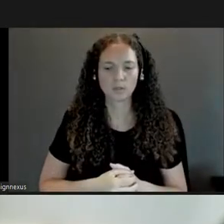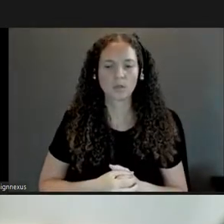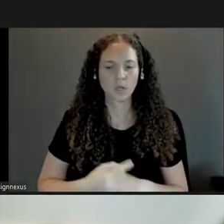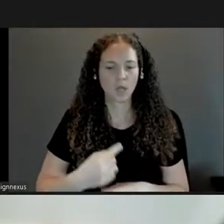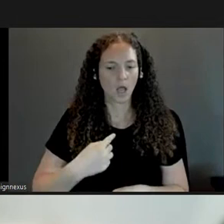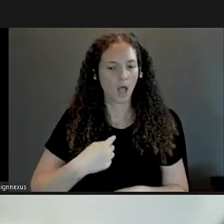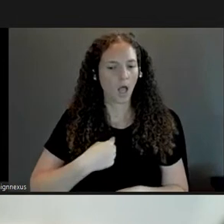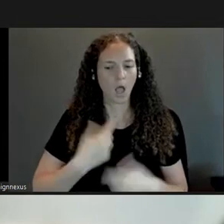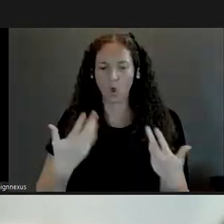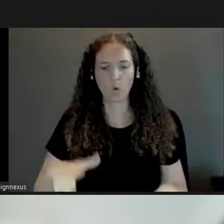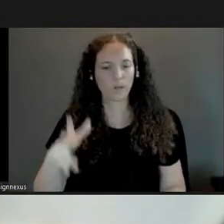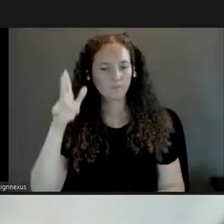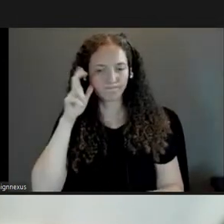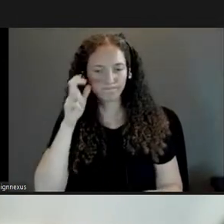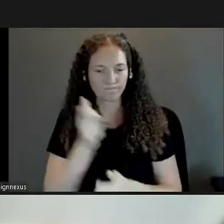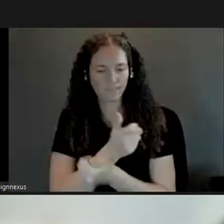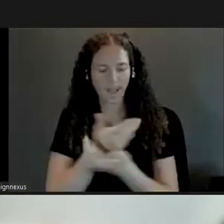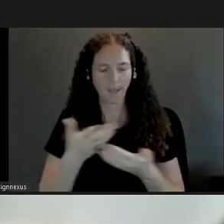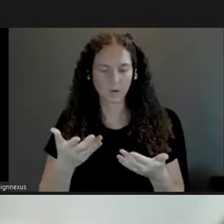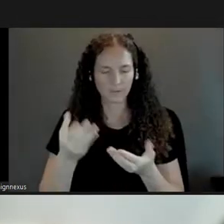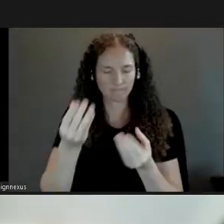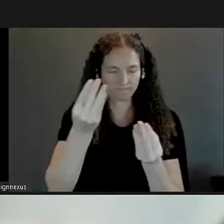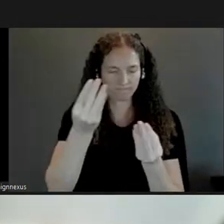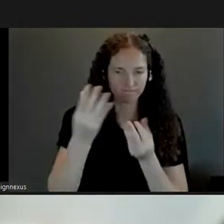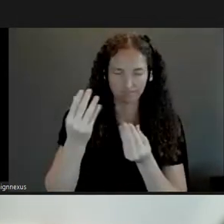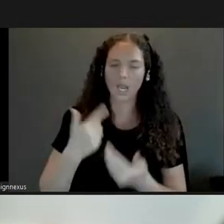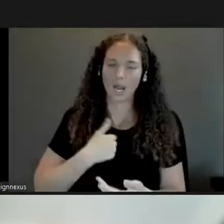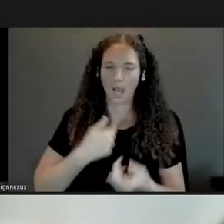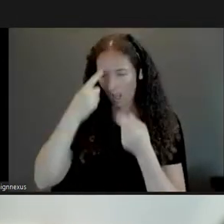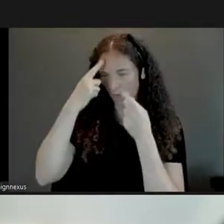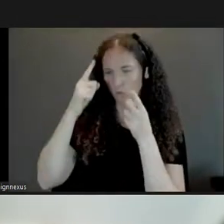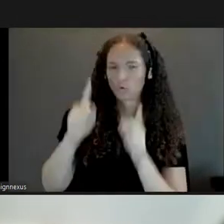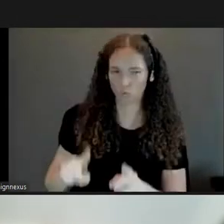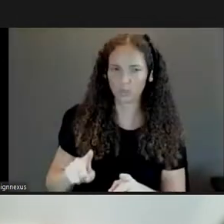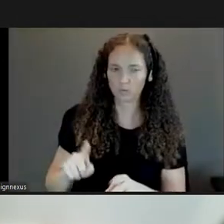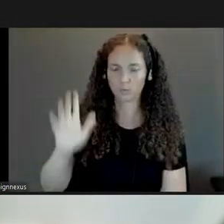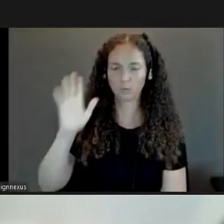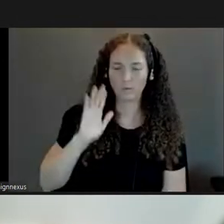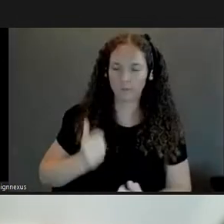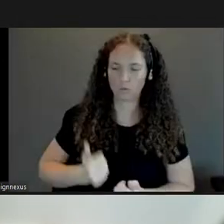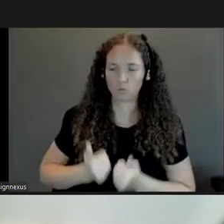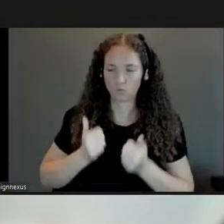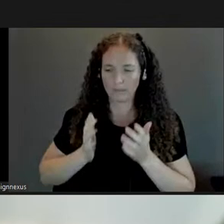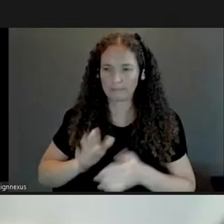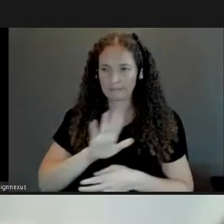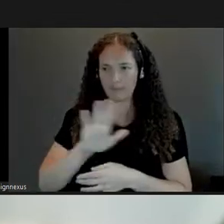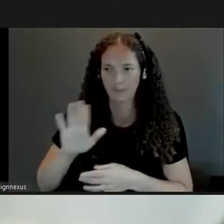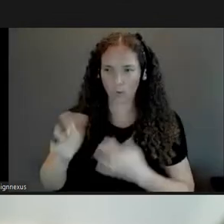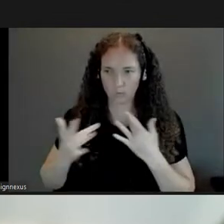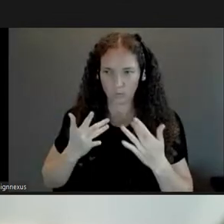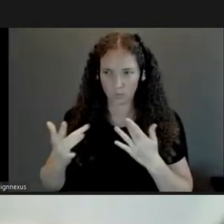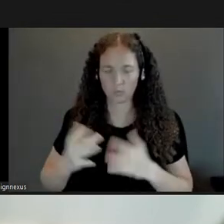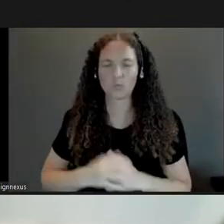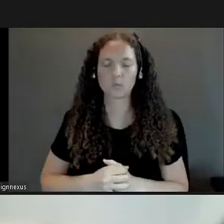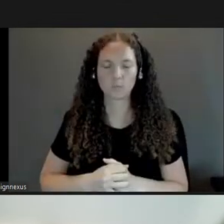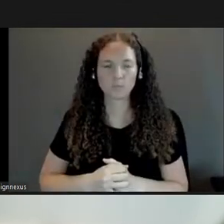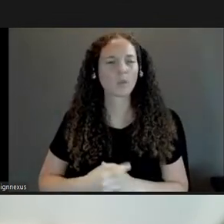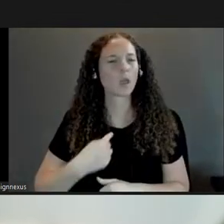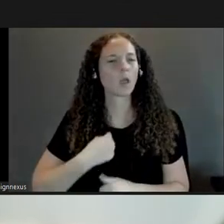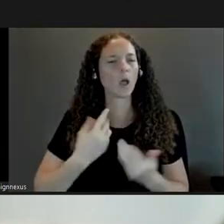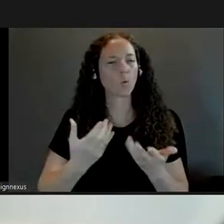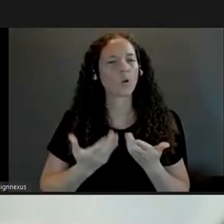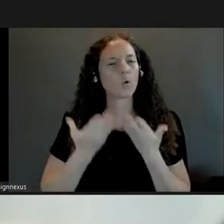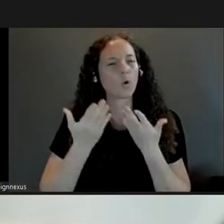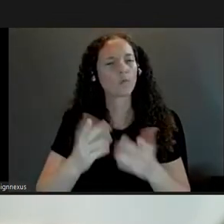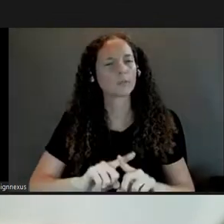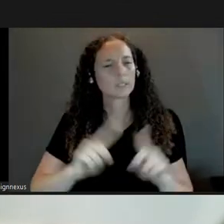shared already, and I do agree with the previous residents' concerns. What I'd also like to highlight is, you know, to offer a differing view to what was